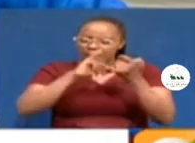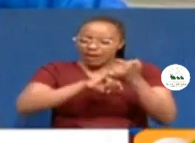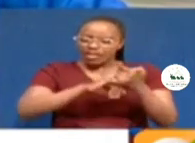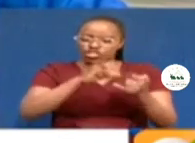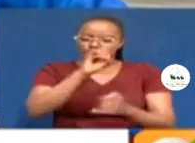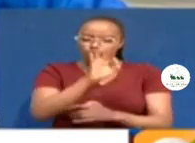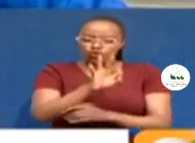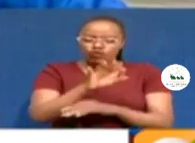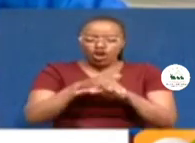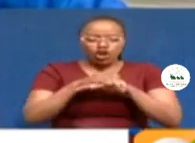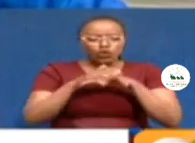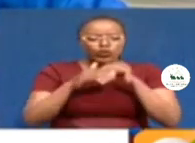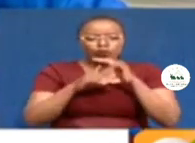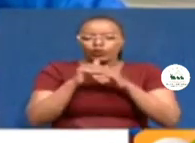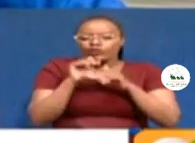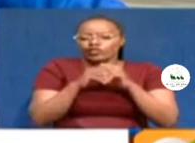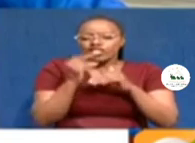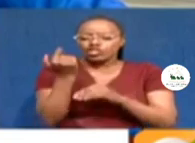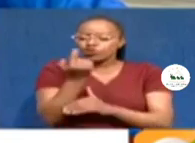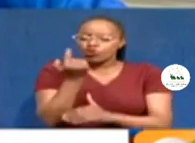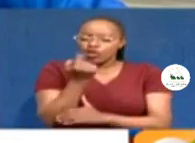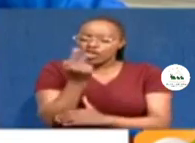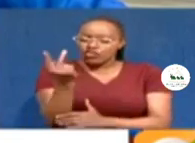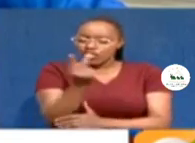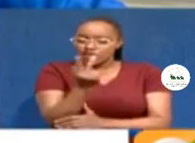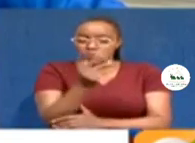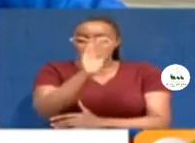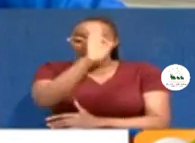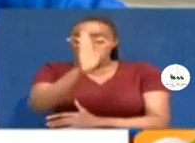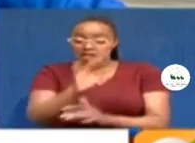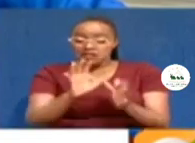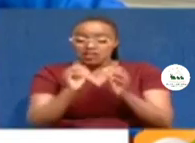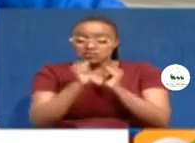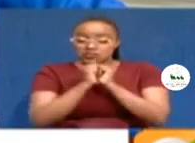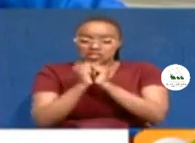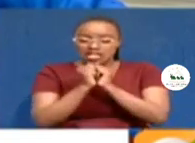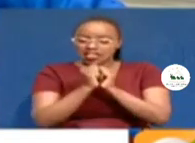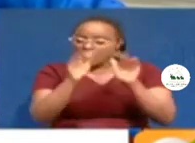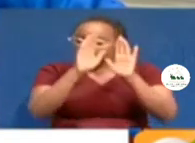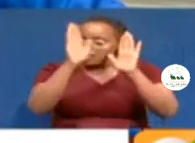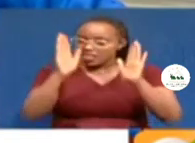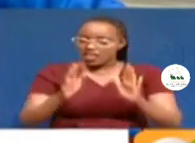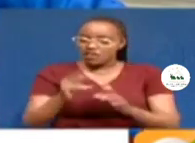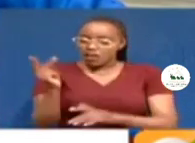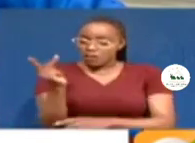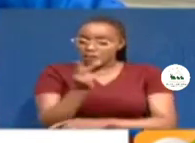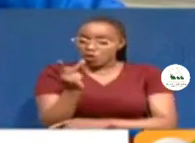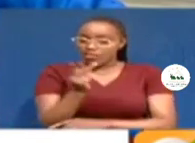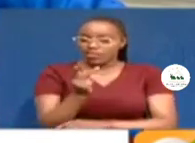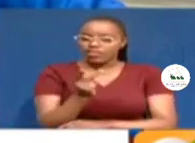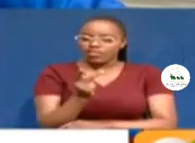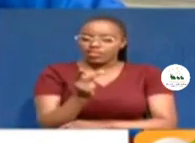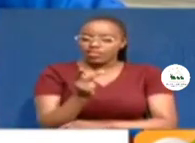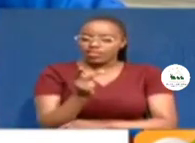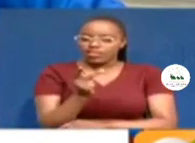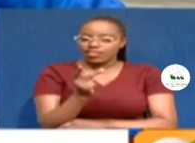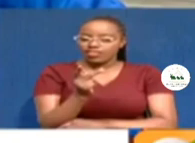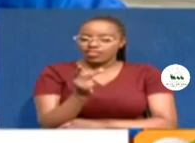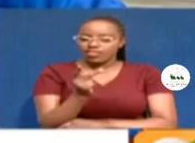of convenience. The two were never together. The two